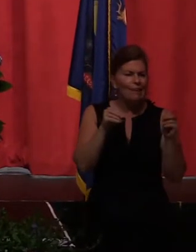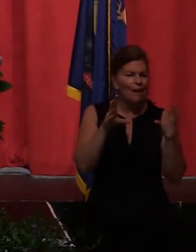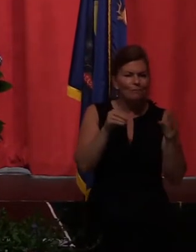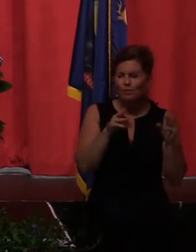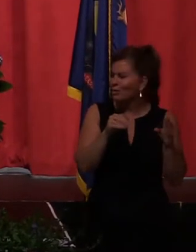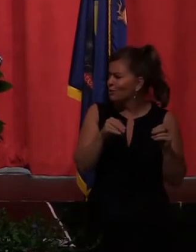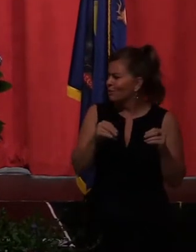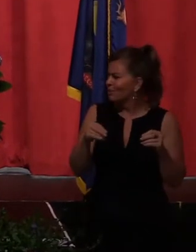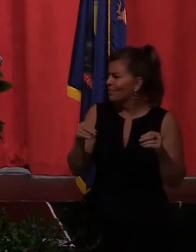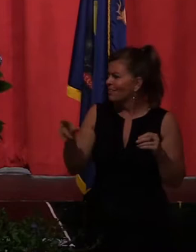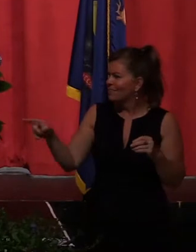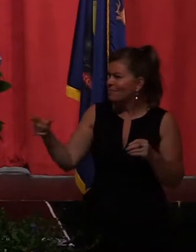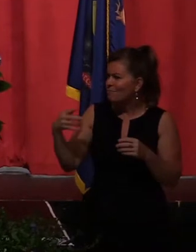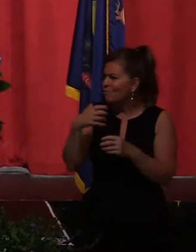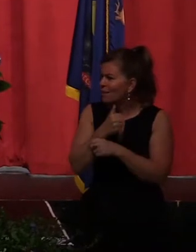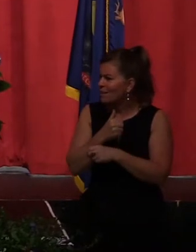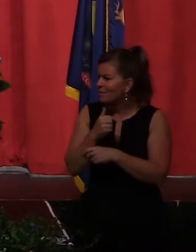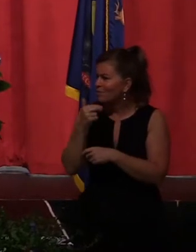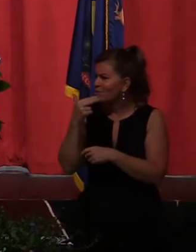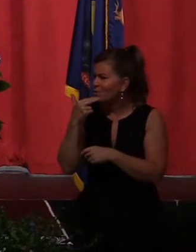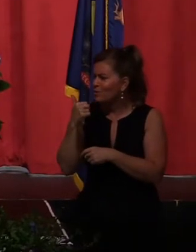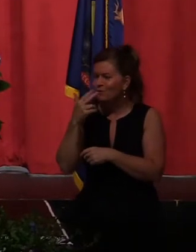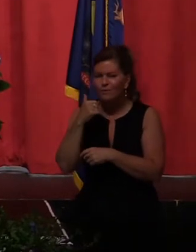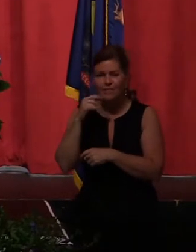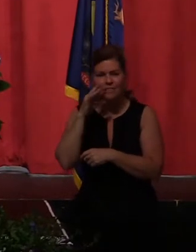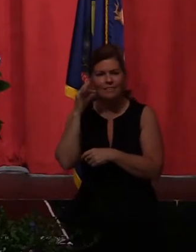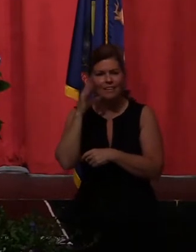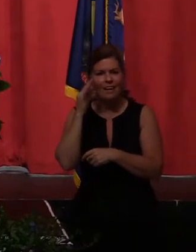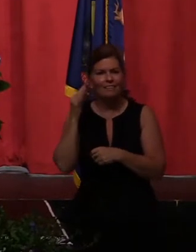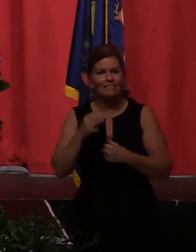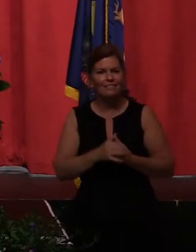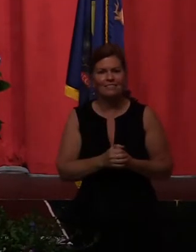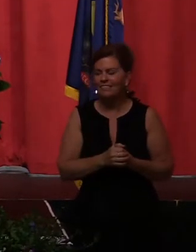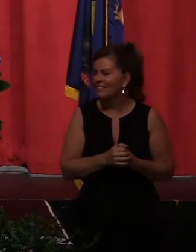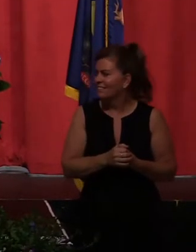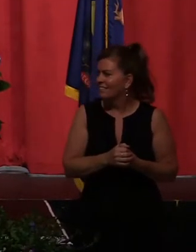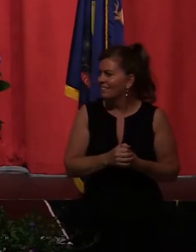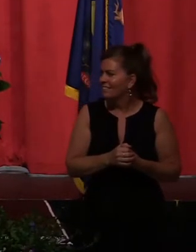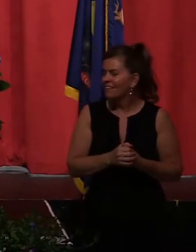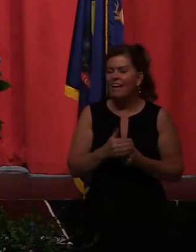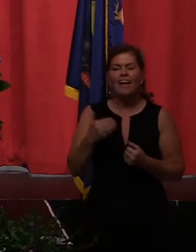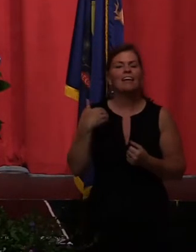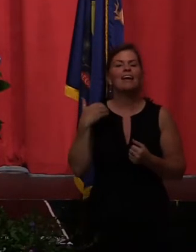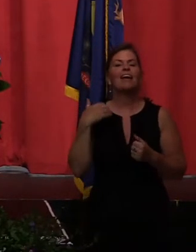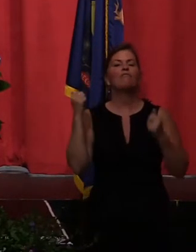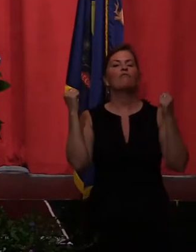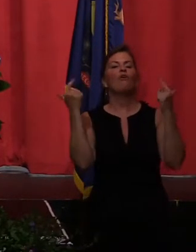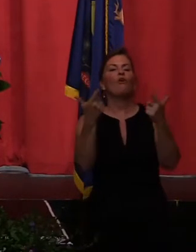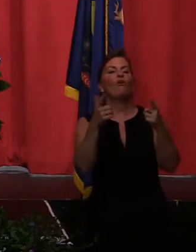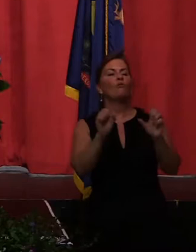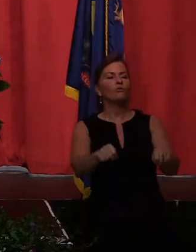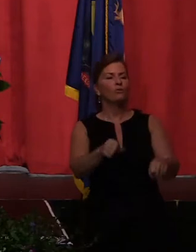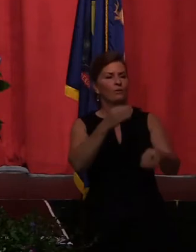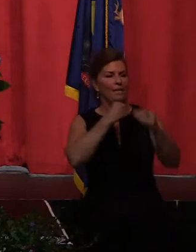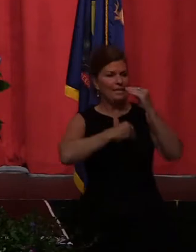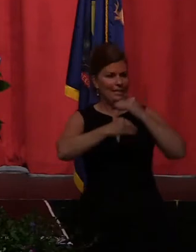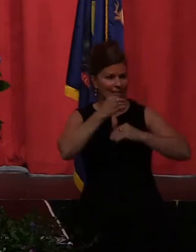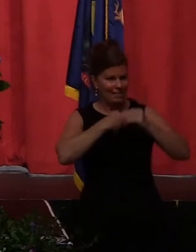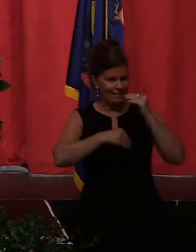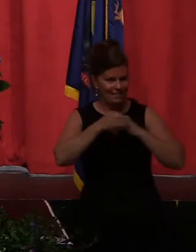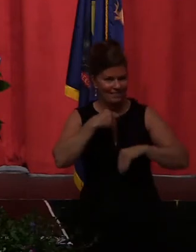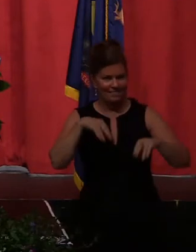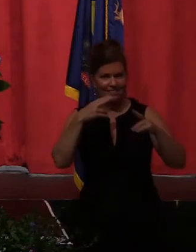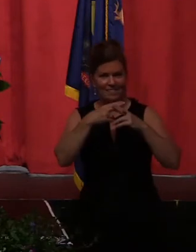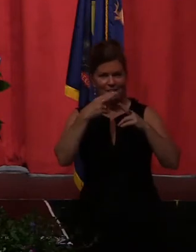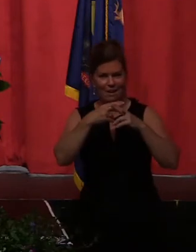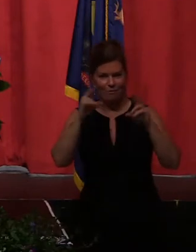cute little cats and have all you can eat. So anyway, I have a